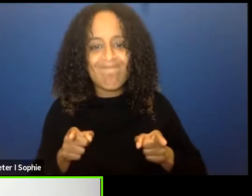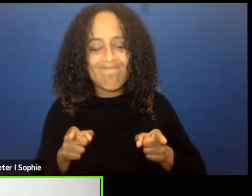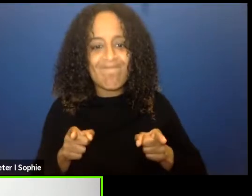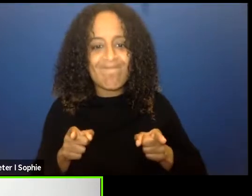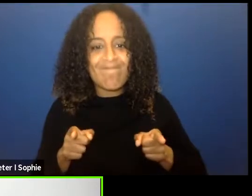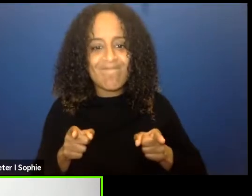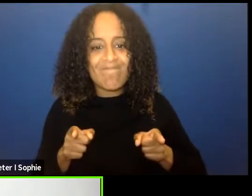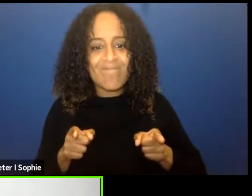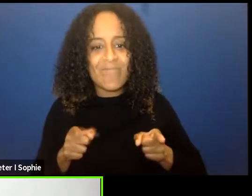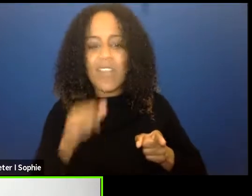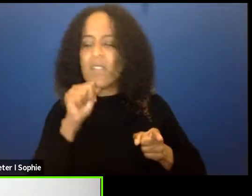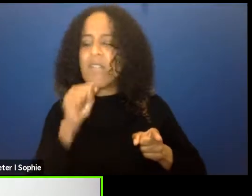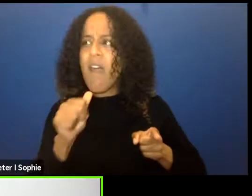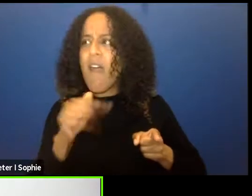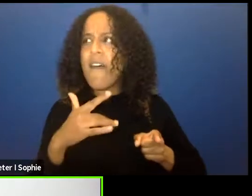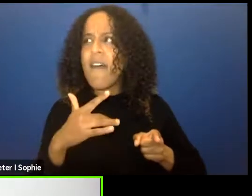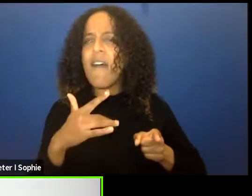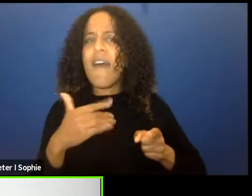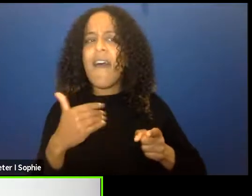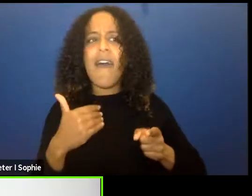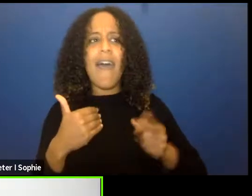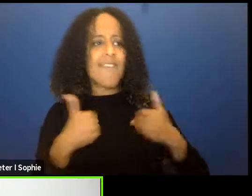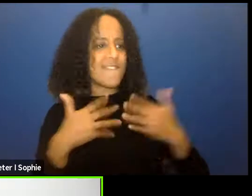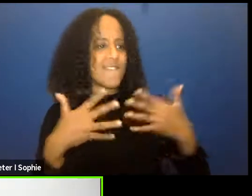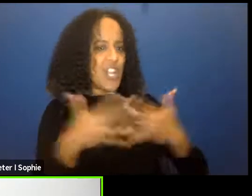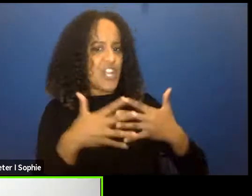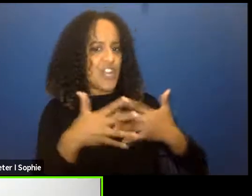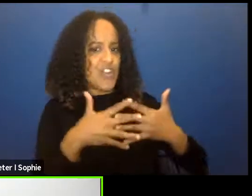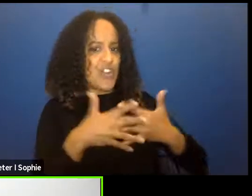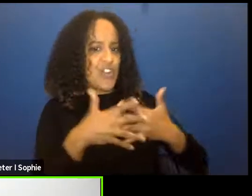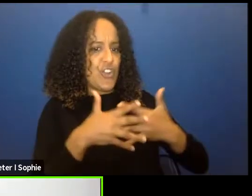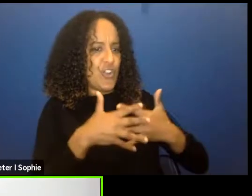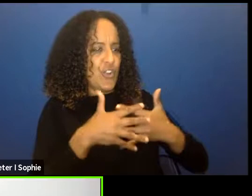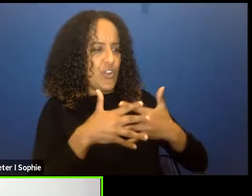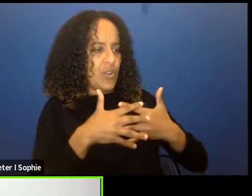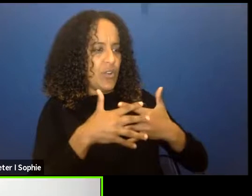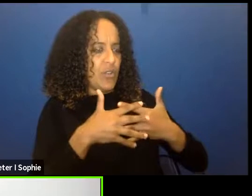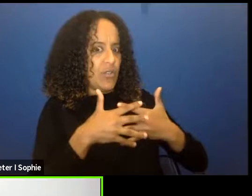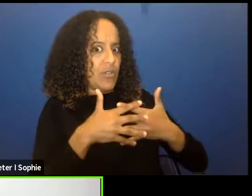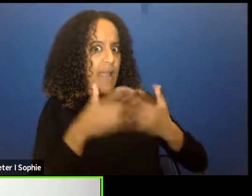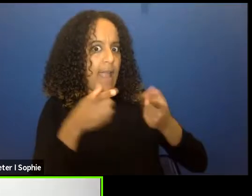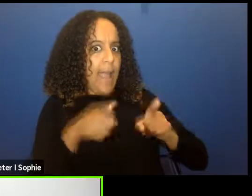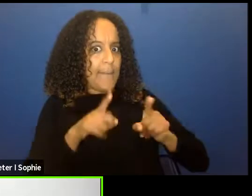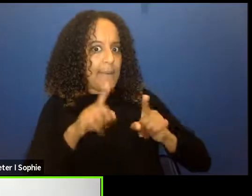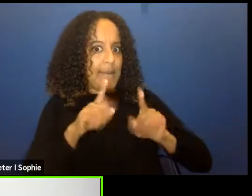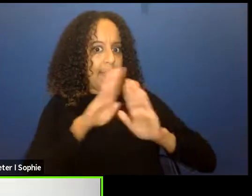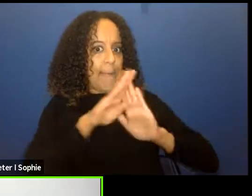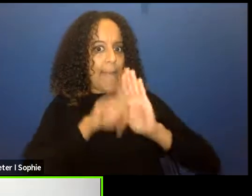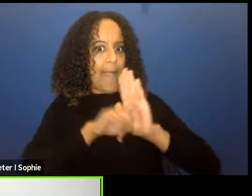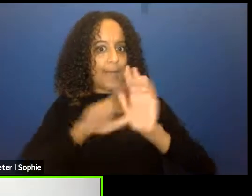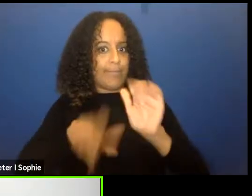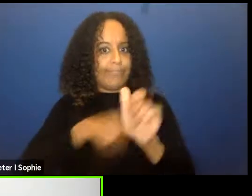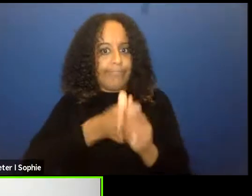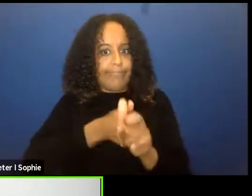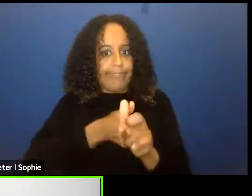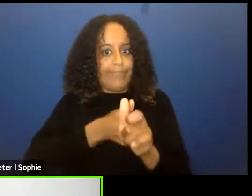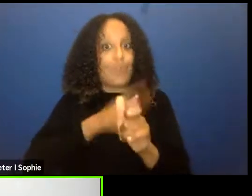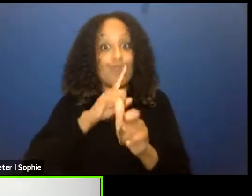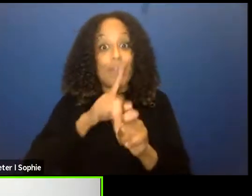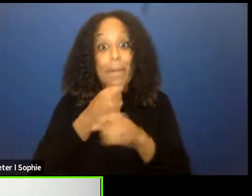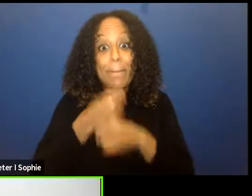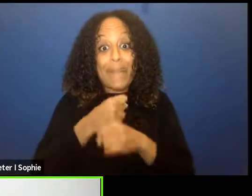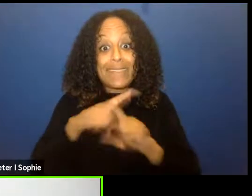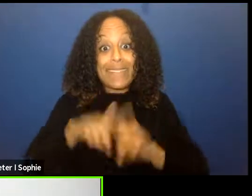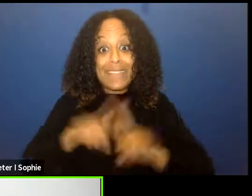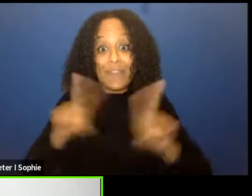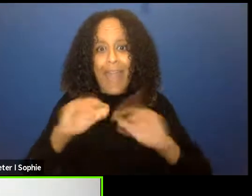and not have have that fear mechanism happening in the background, that can make a big difference in how innovative